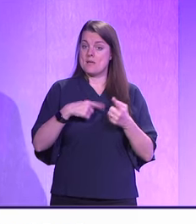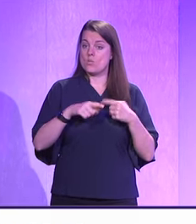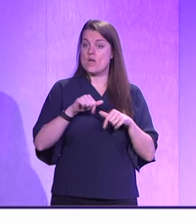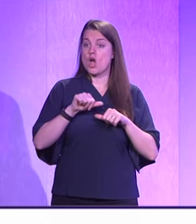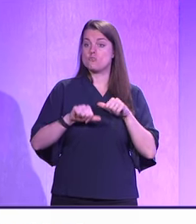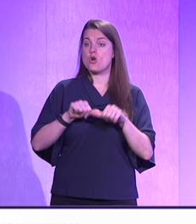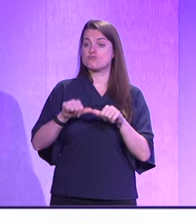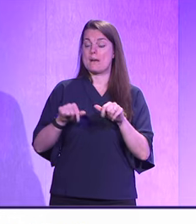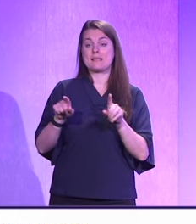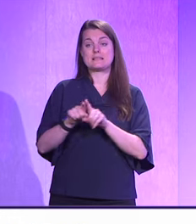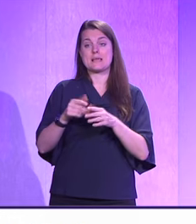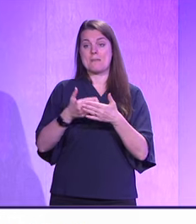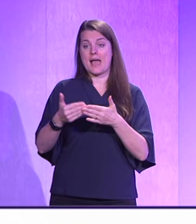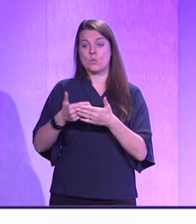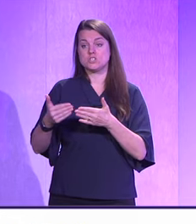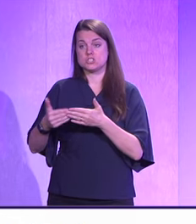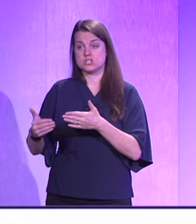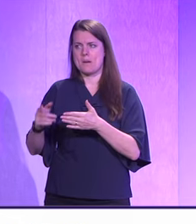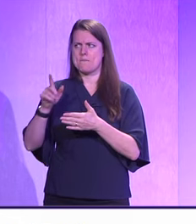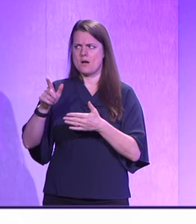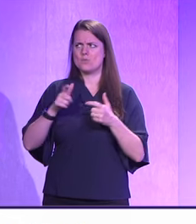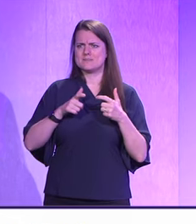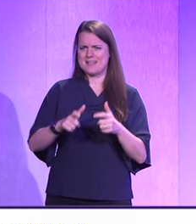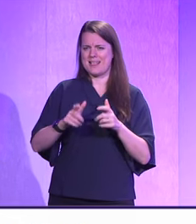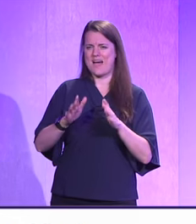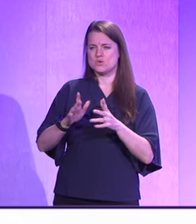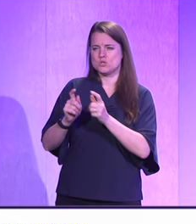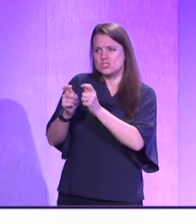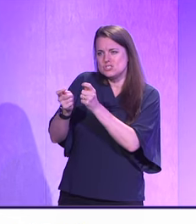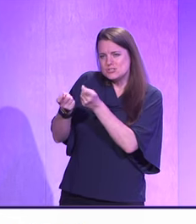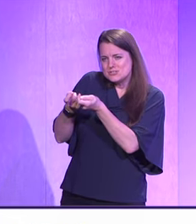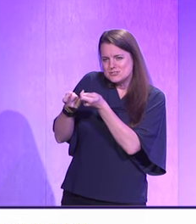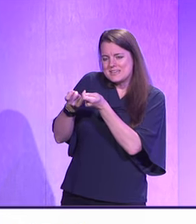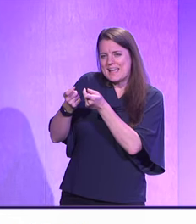in the same languages, but we'll still be needing to shape the intent of the